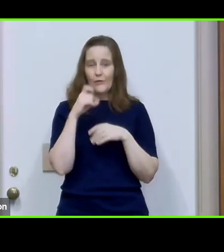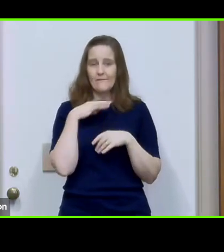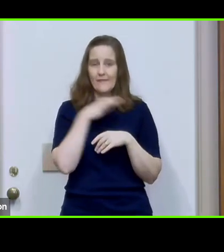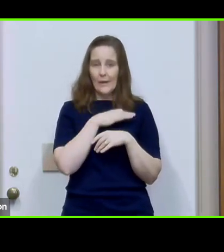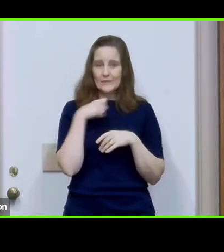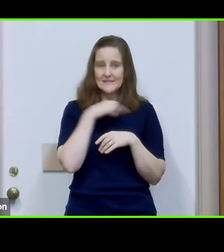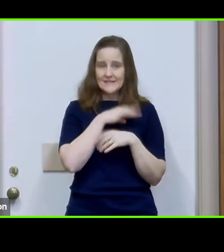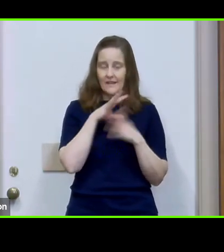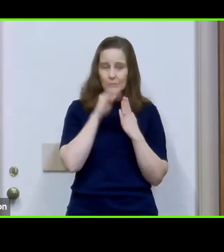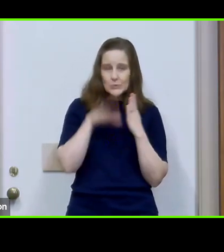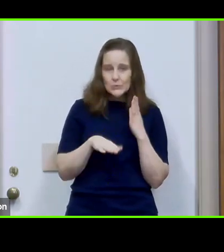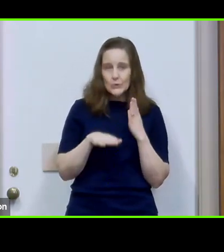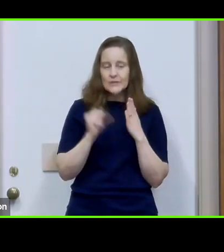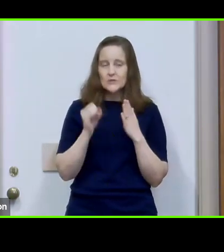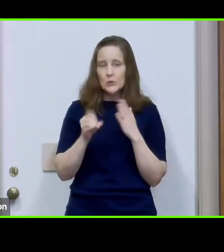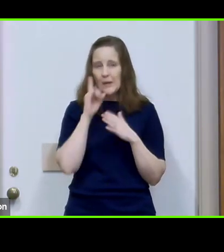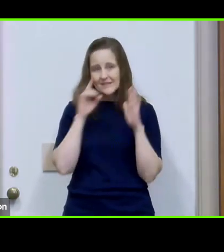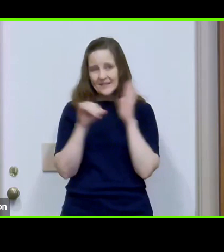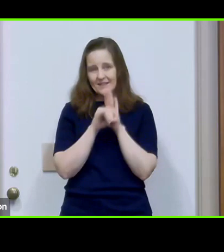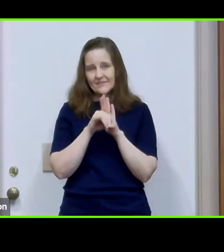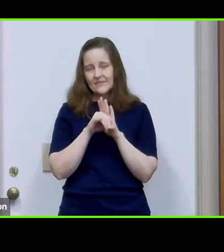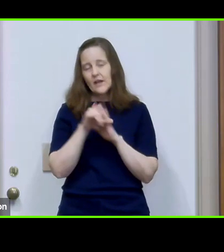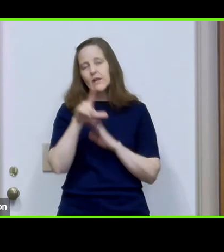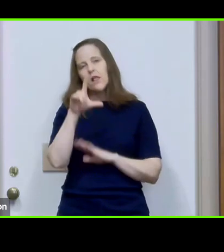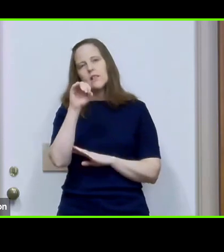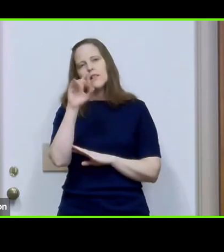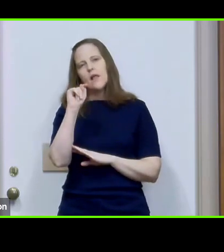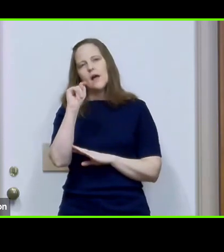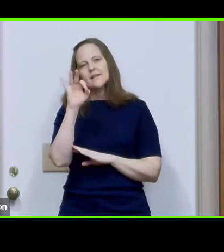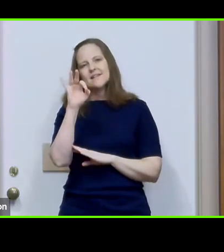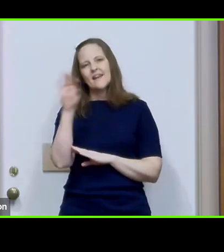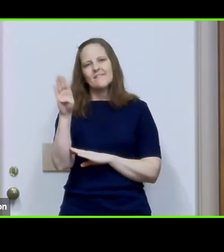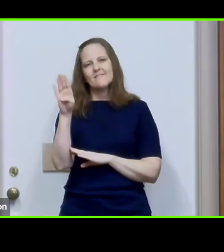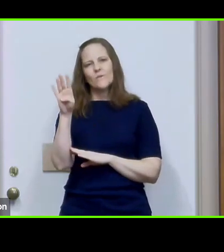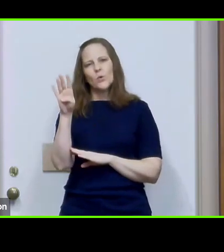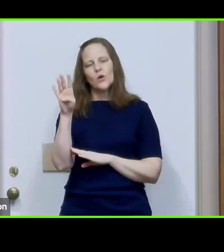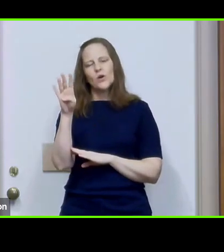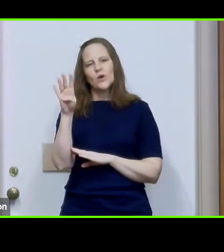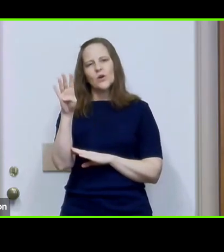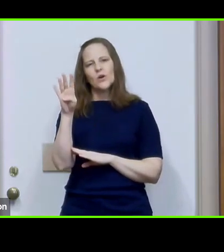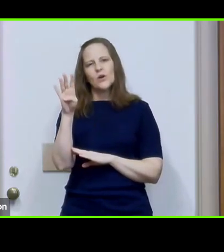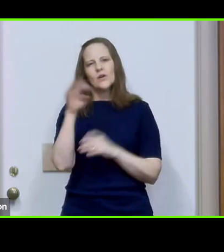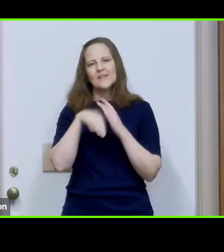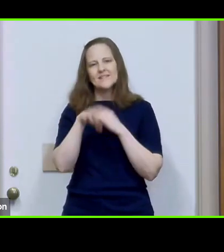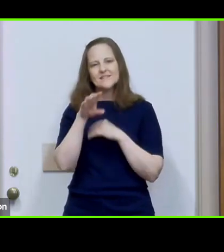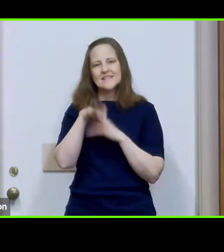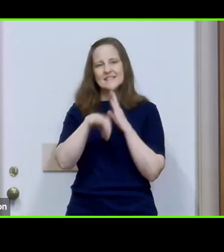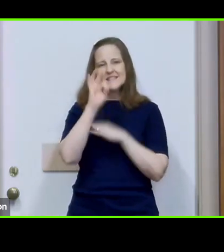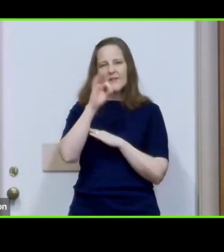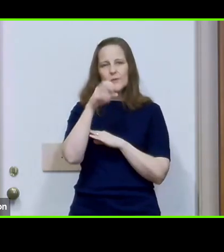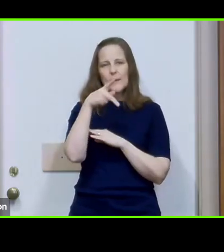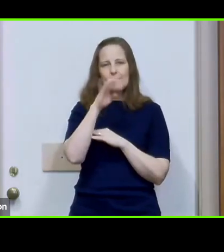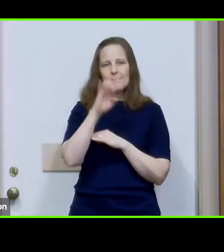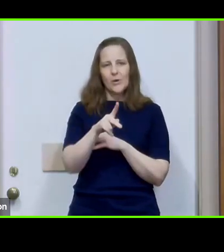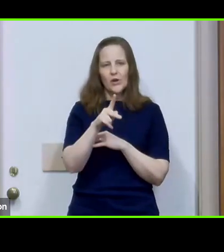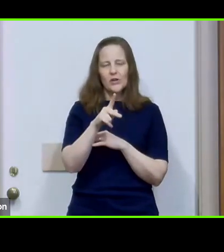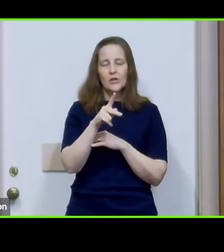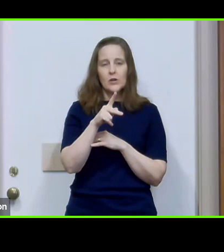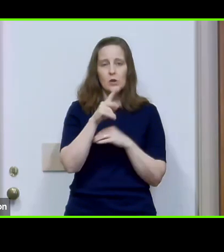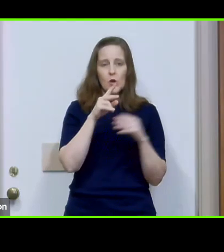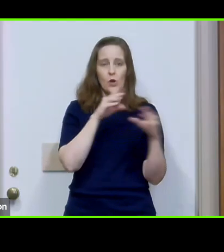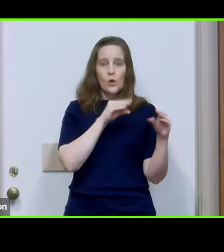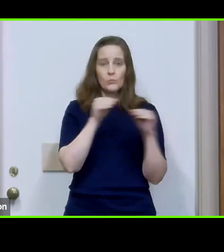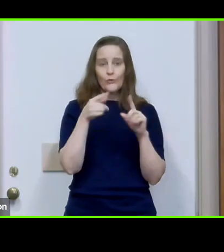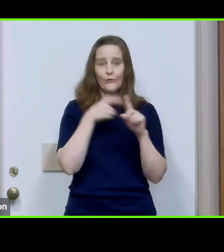and students. So we've identified lot 94 at Discovery Park that we'll utilize moving from Tuesday testings that we